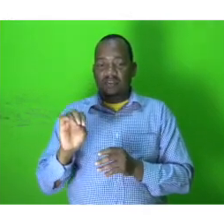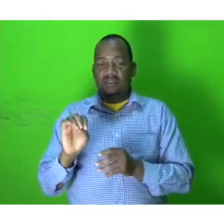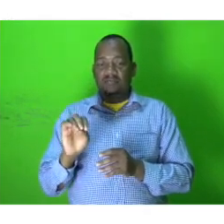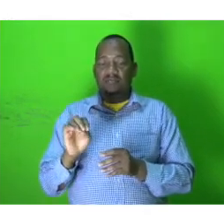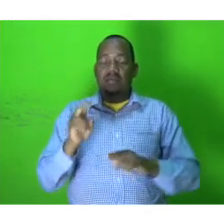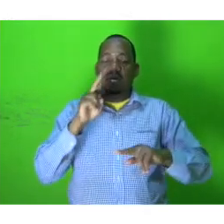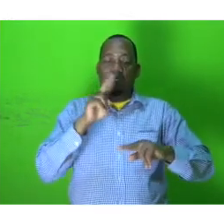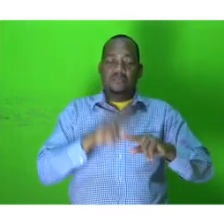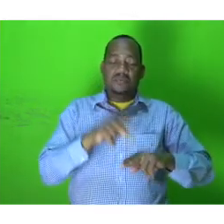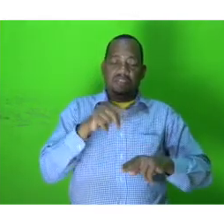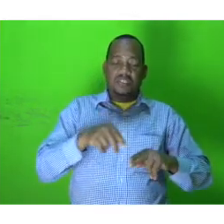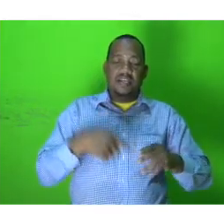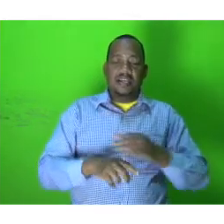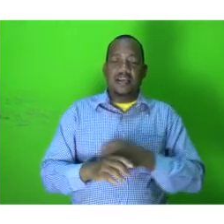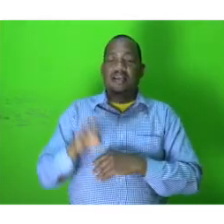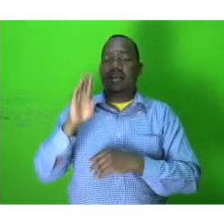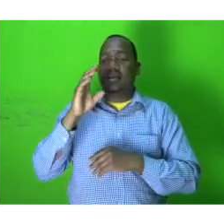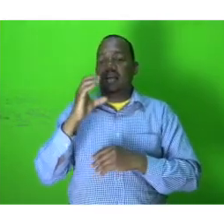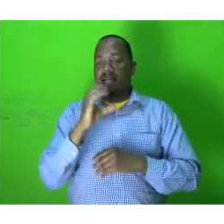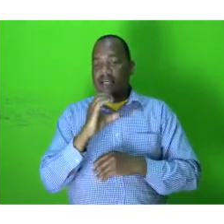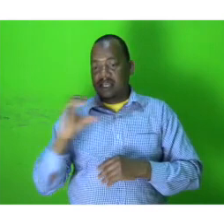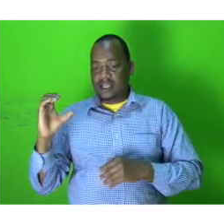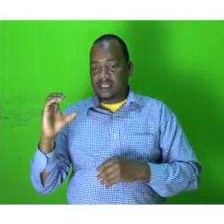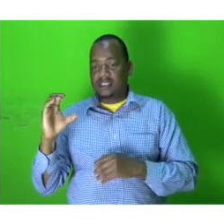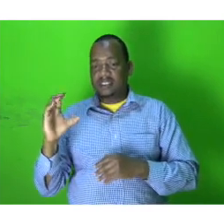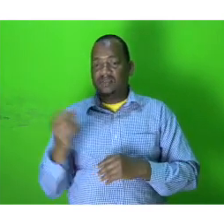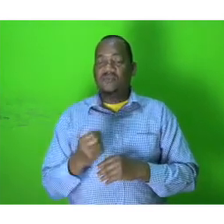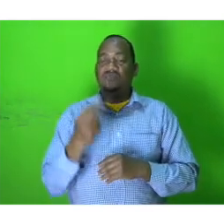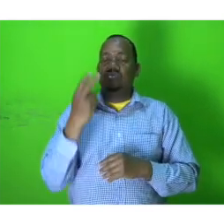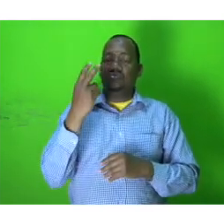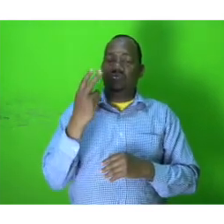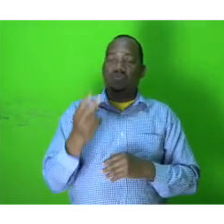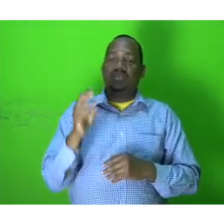2,750. Put it here on credit.